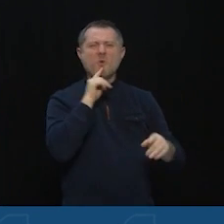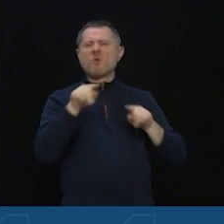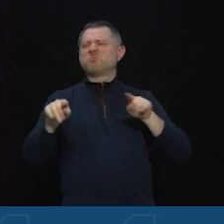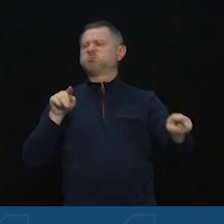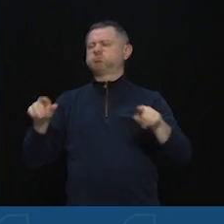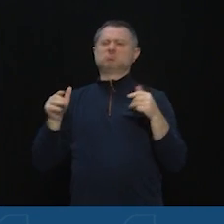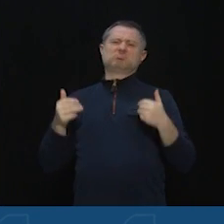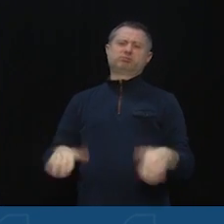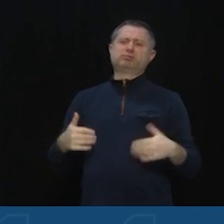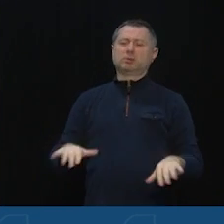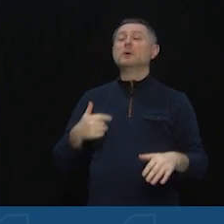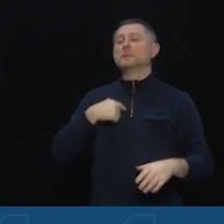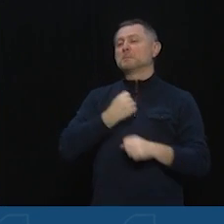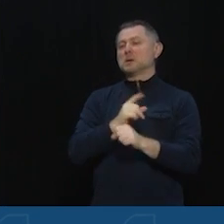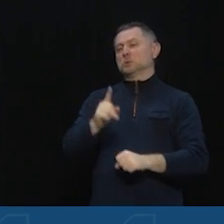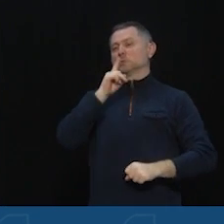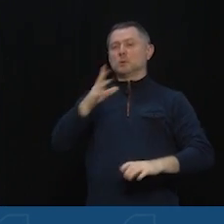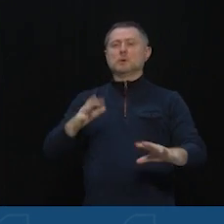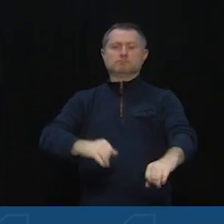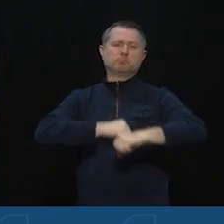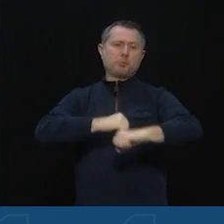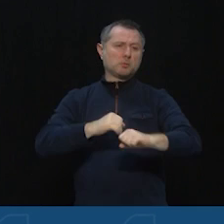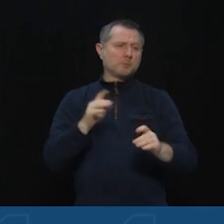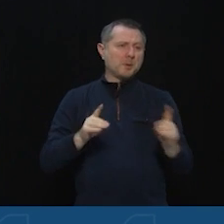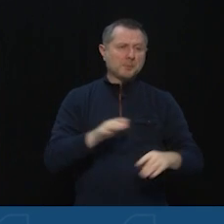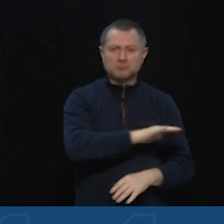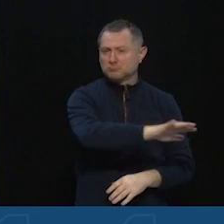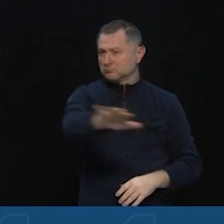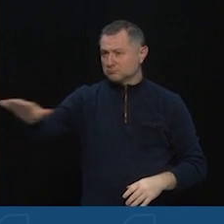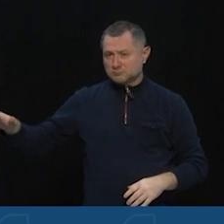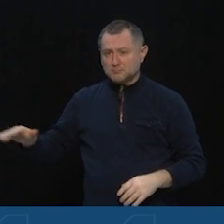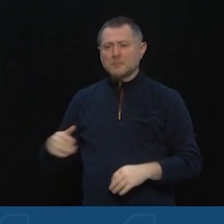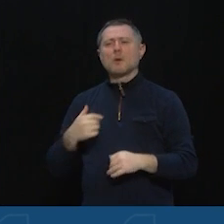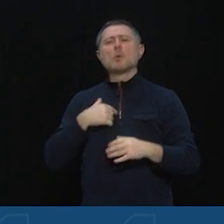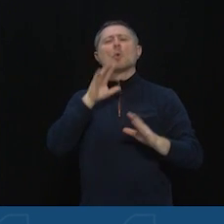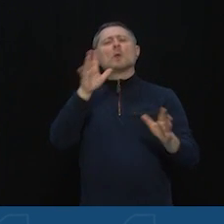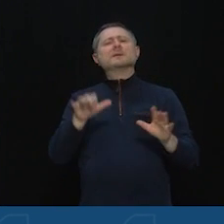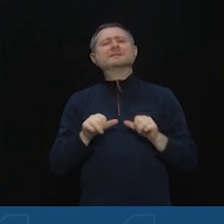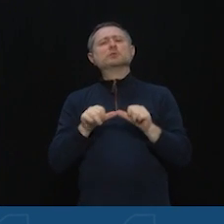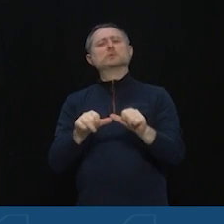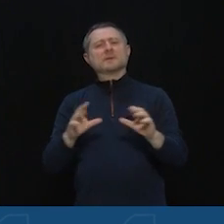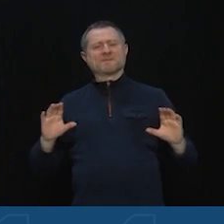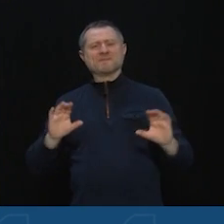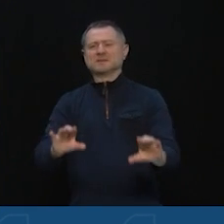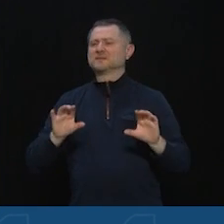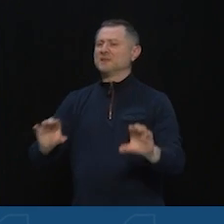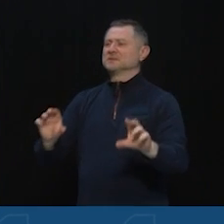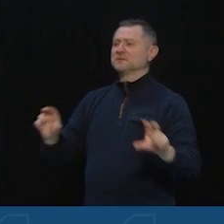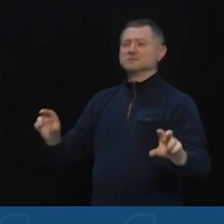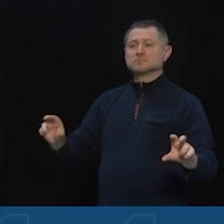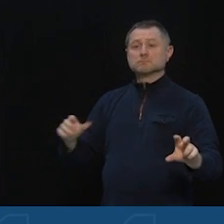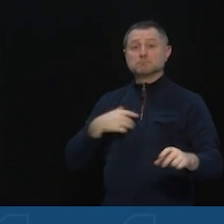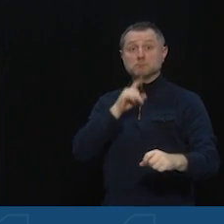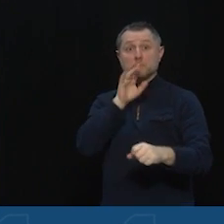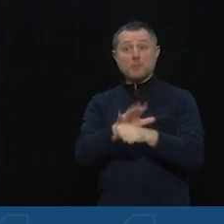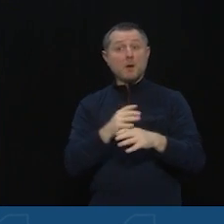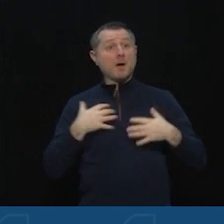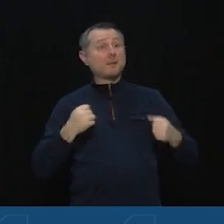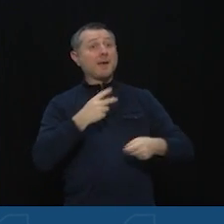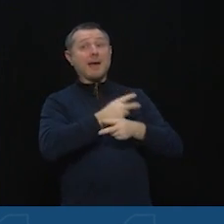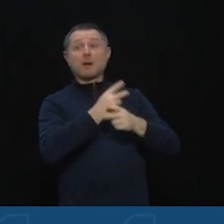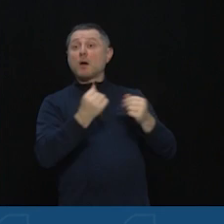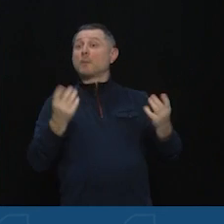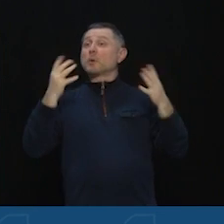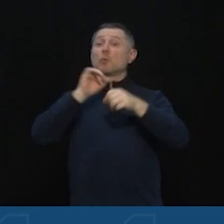but certainly when there's a pandemic underway, and we have to make sure that we're continuing to invest in that. And that's why I'm committed to continue to grow our healthcare workforce by